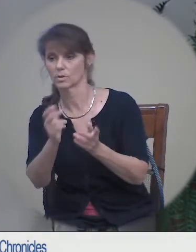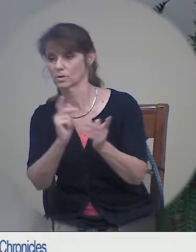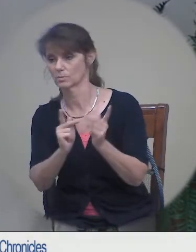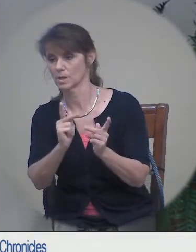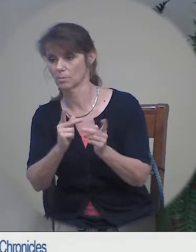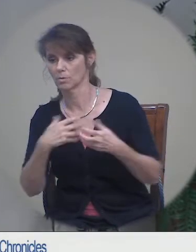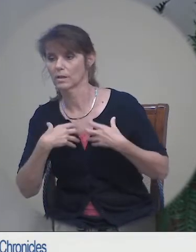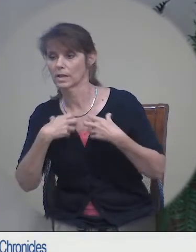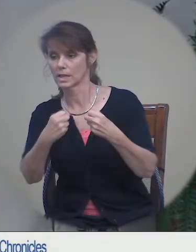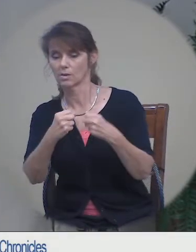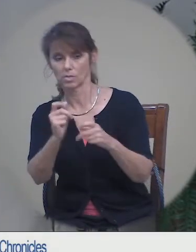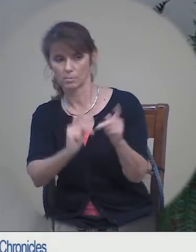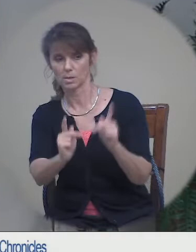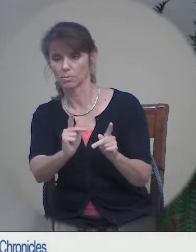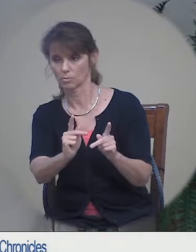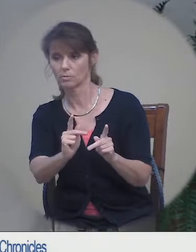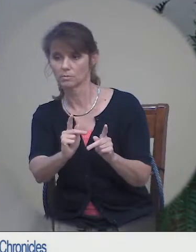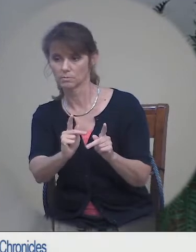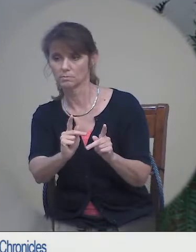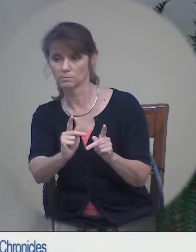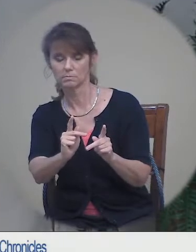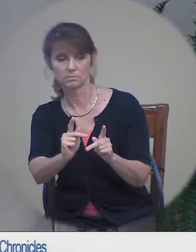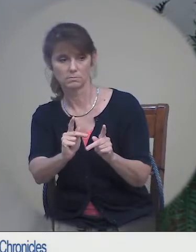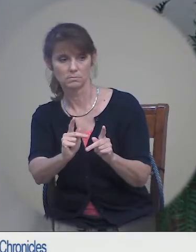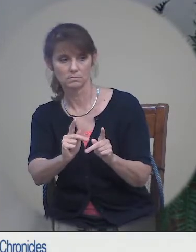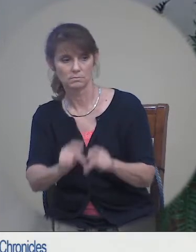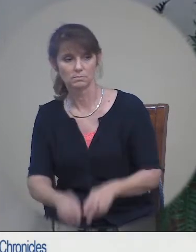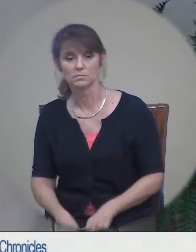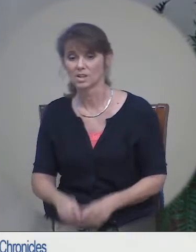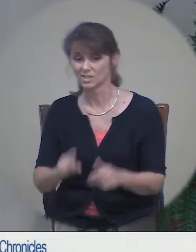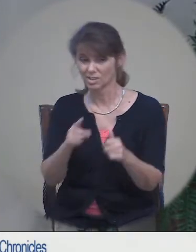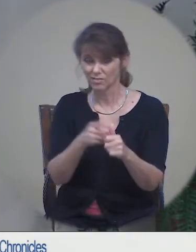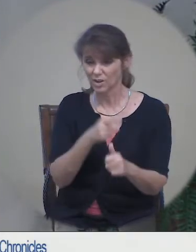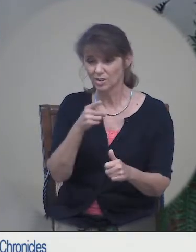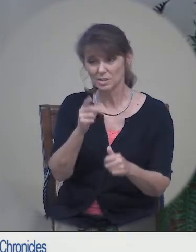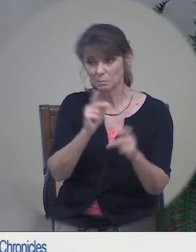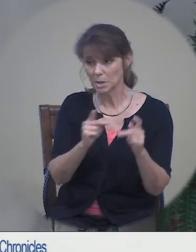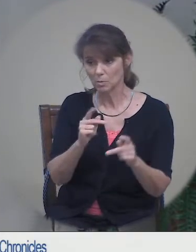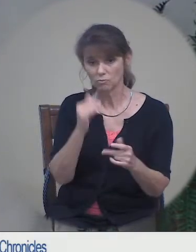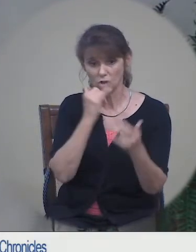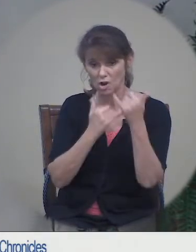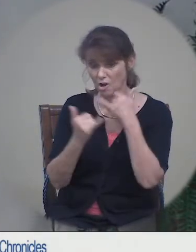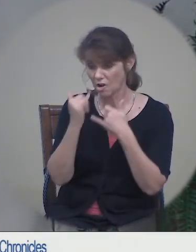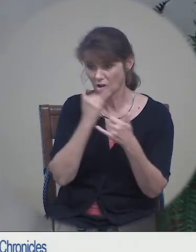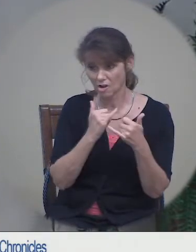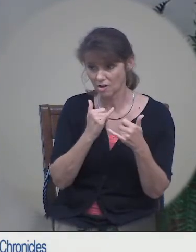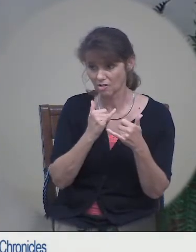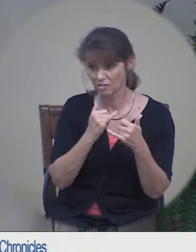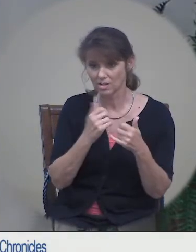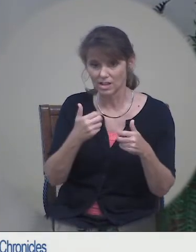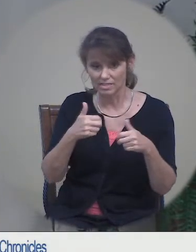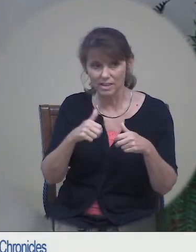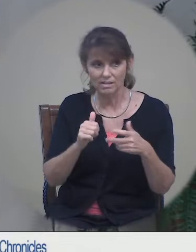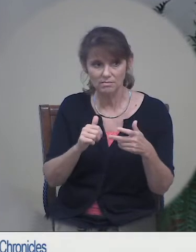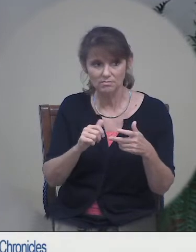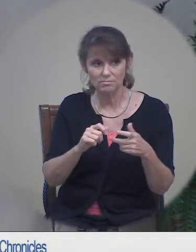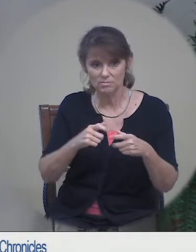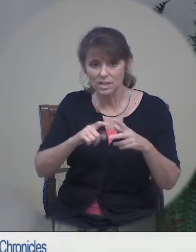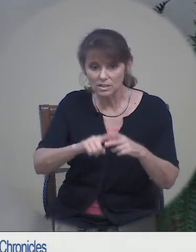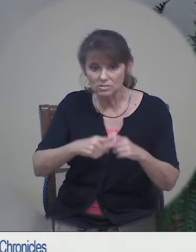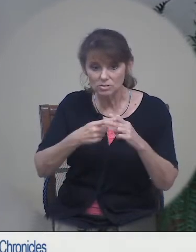would think, first of all, they weren't doing it the way they should because they hadn't been doing it. And that's a really